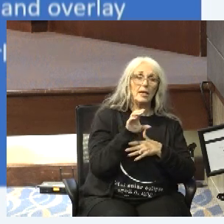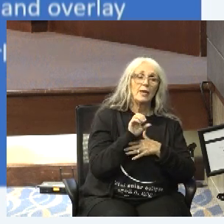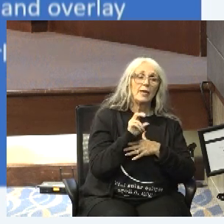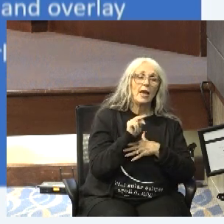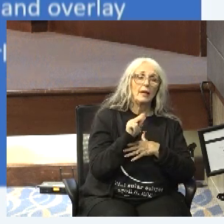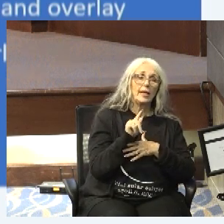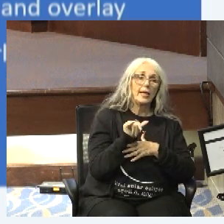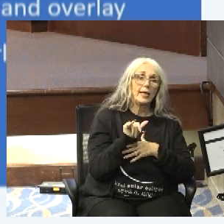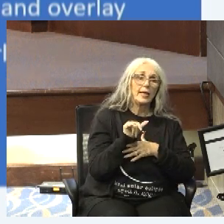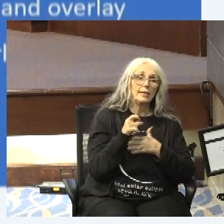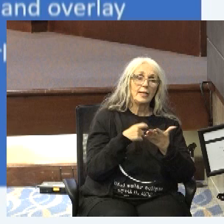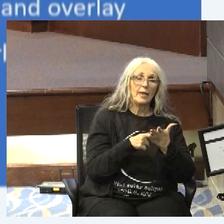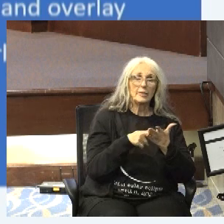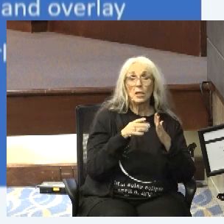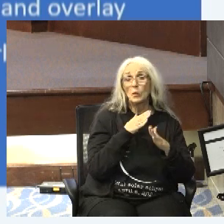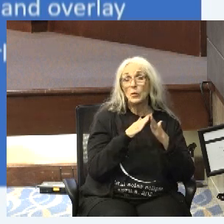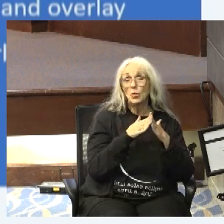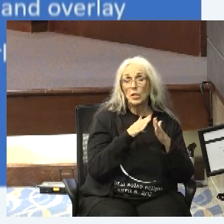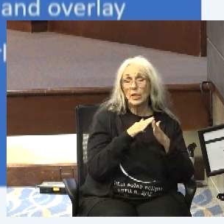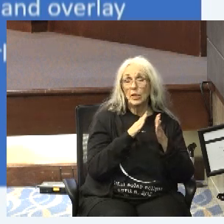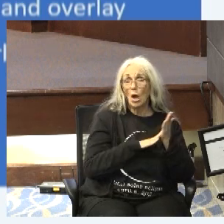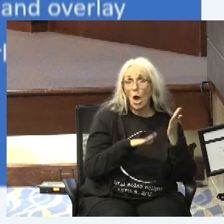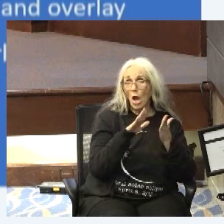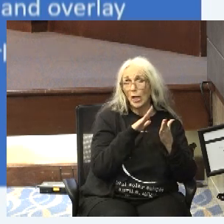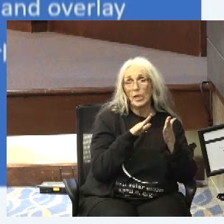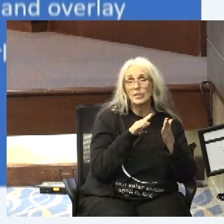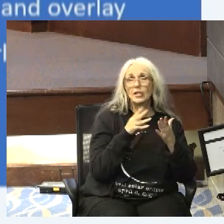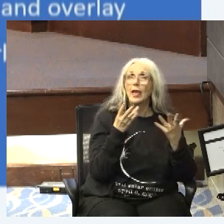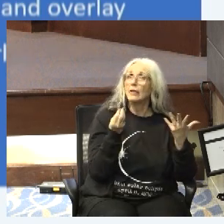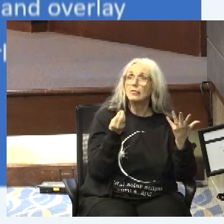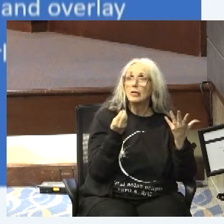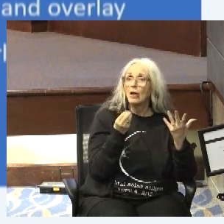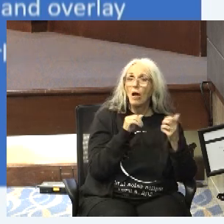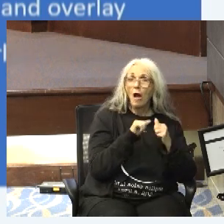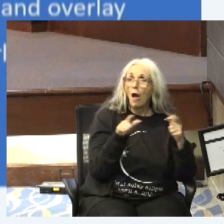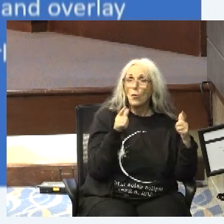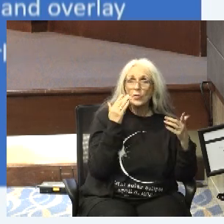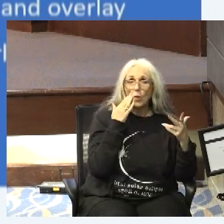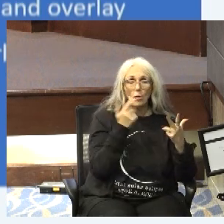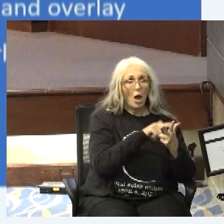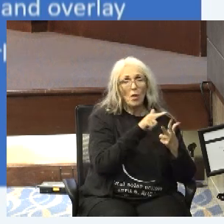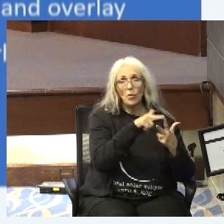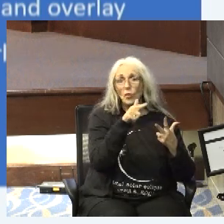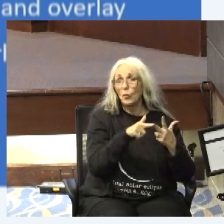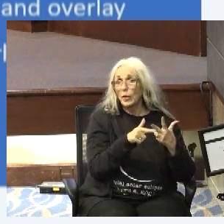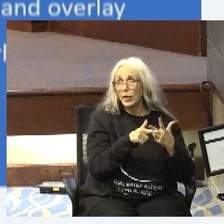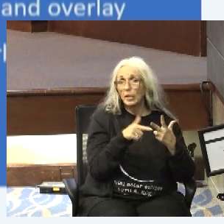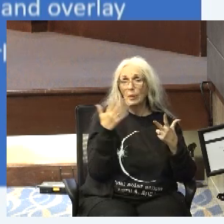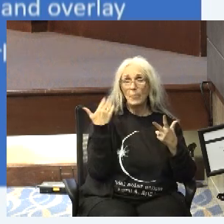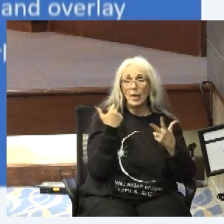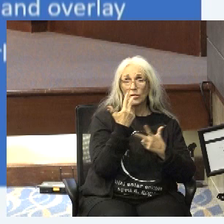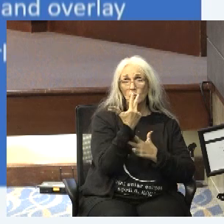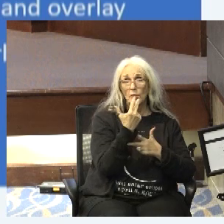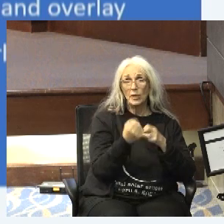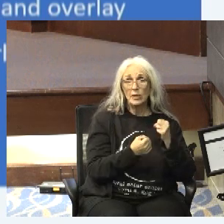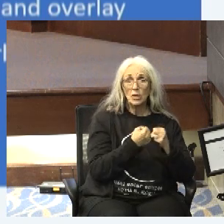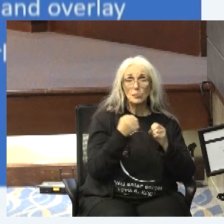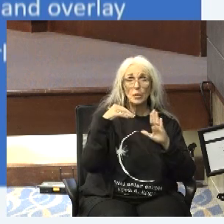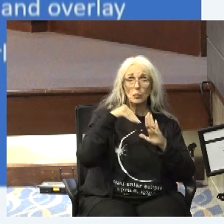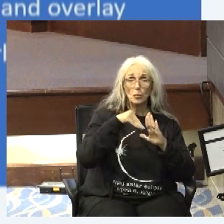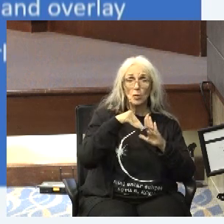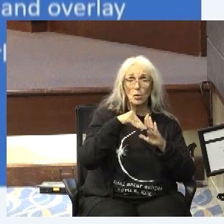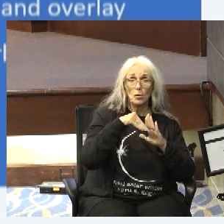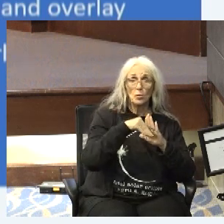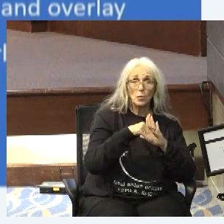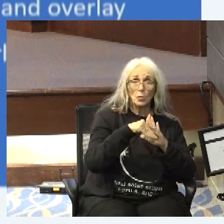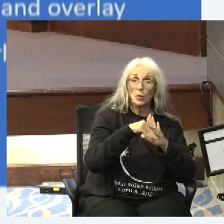current tax rate, the community college district's current tax rate. But what we know is that all three entities over the last few years have been dropping their tax